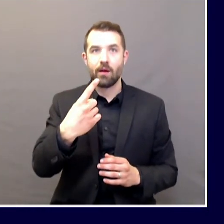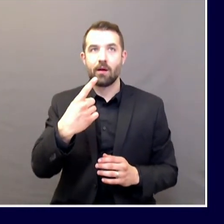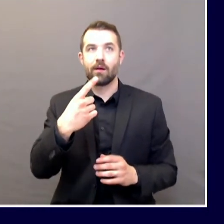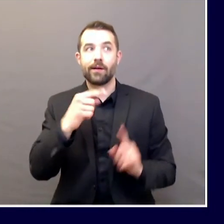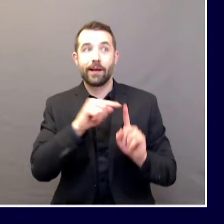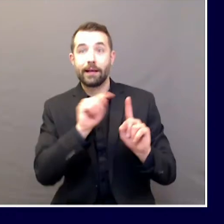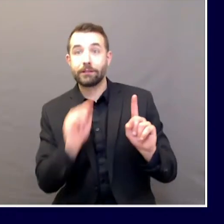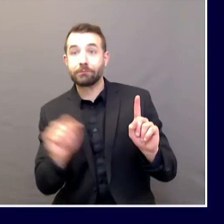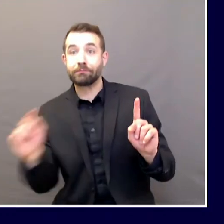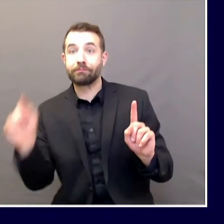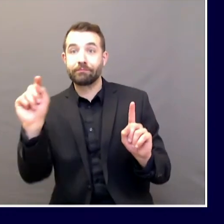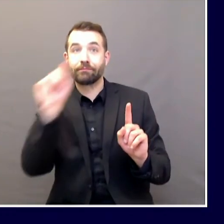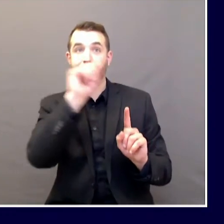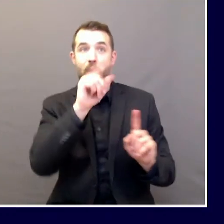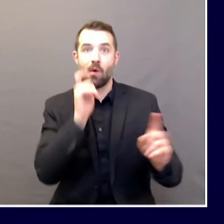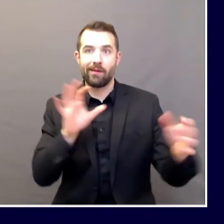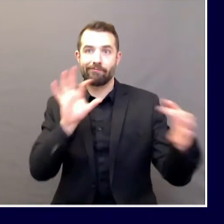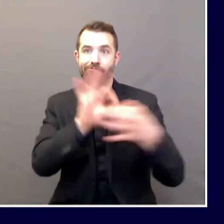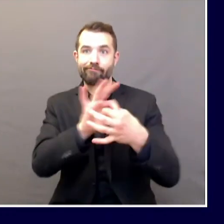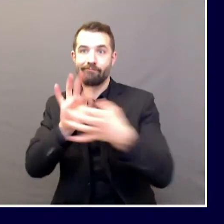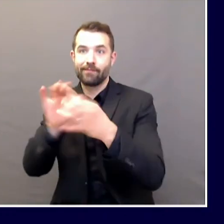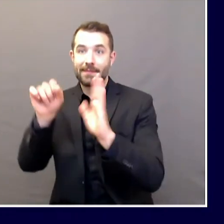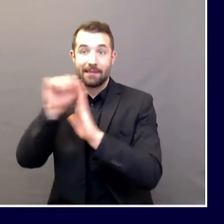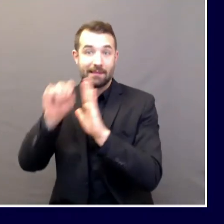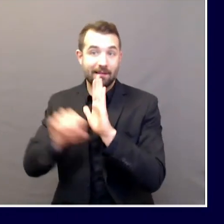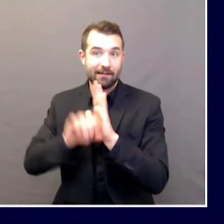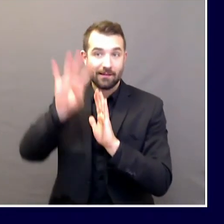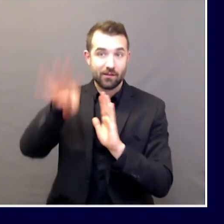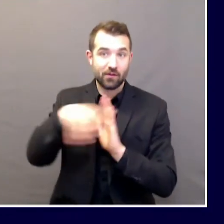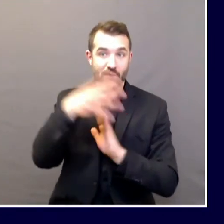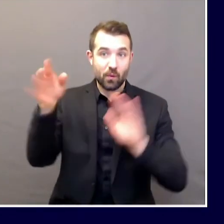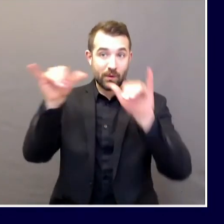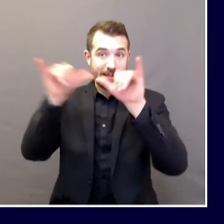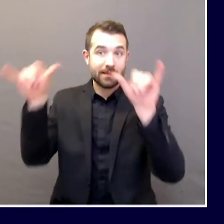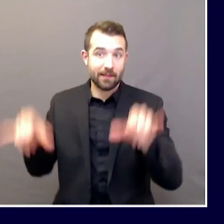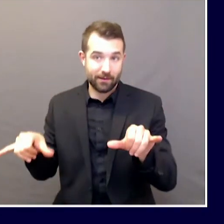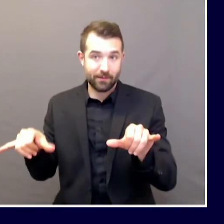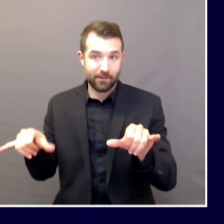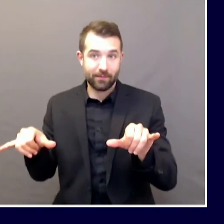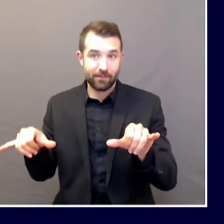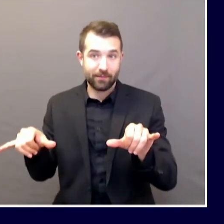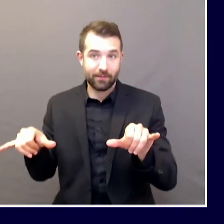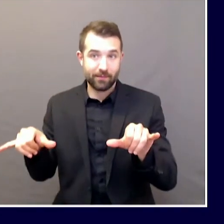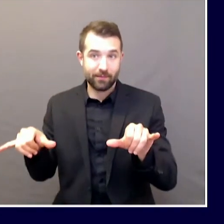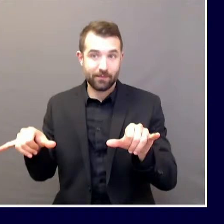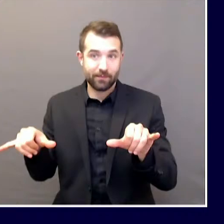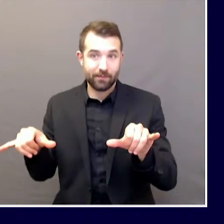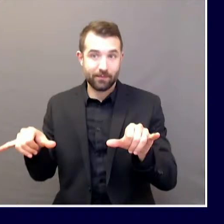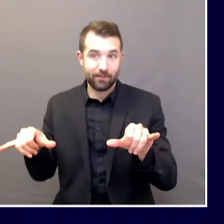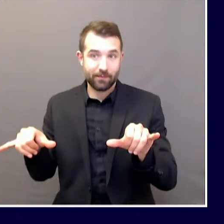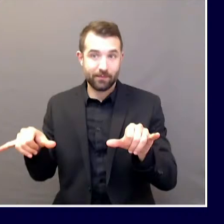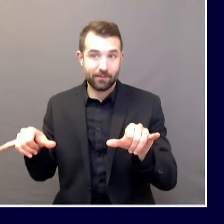state's scheduling platform. There may be providers who say, we are good with the system.